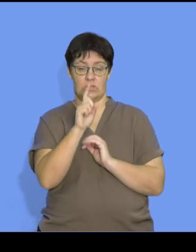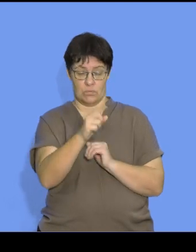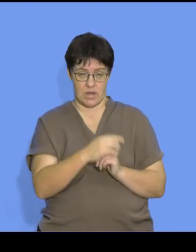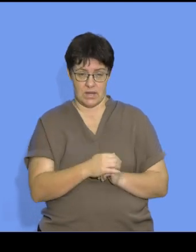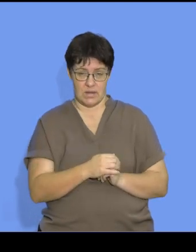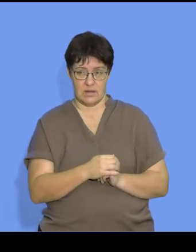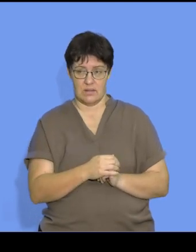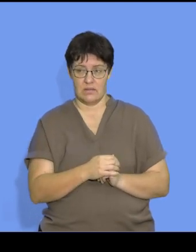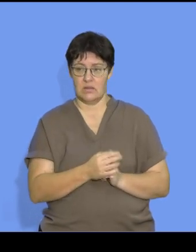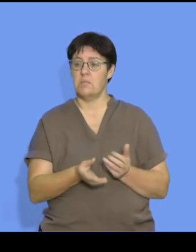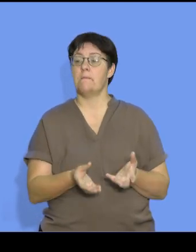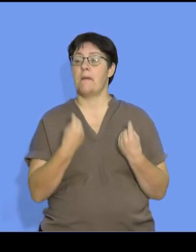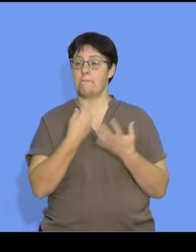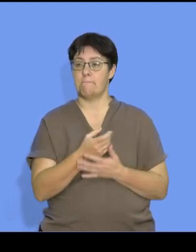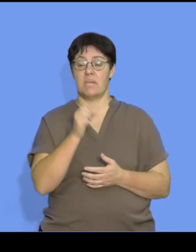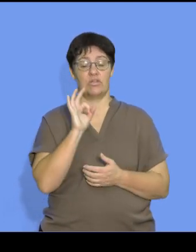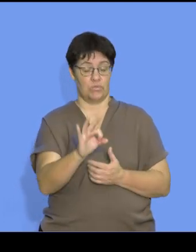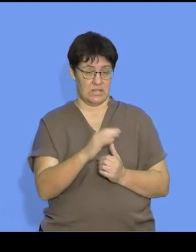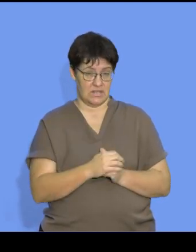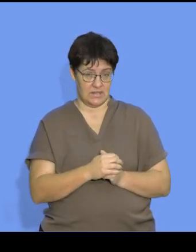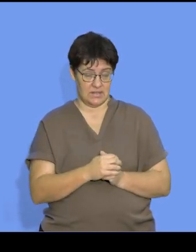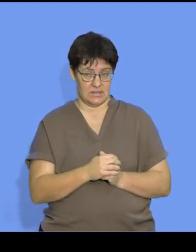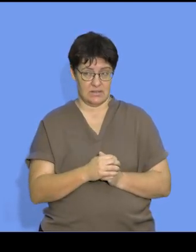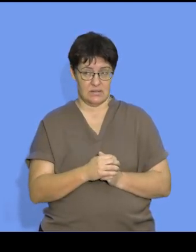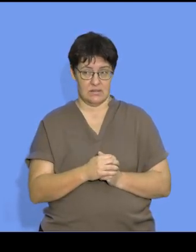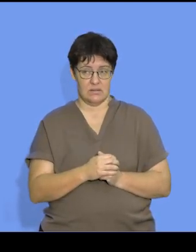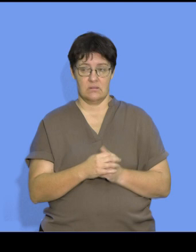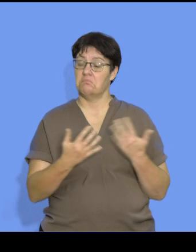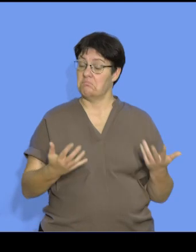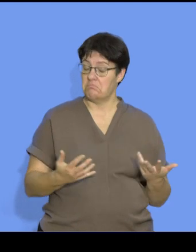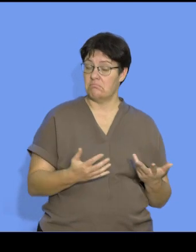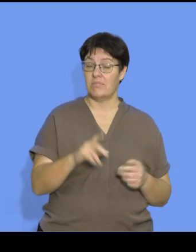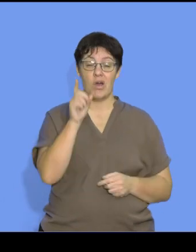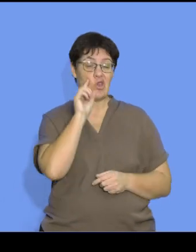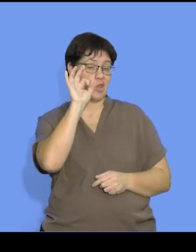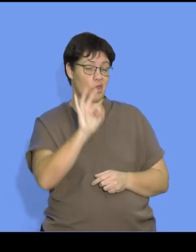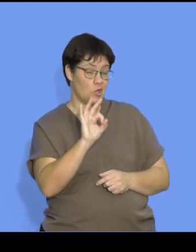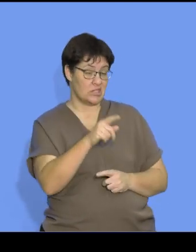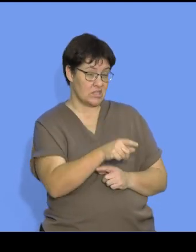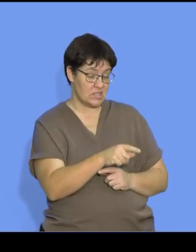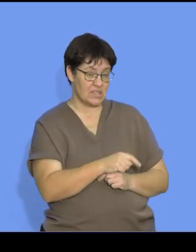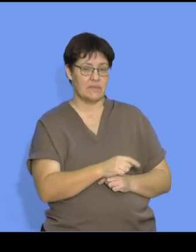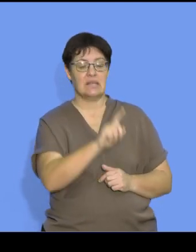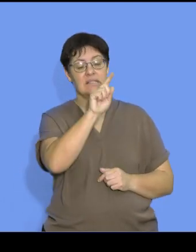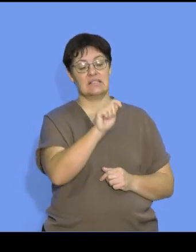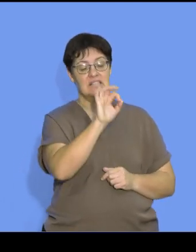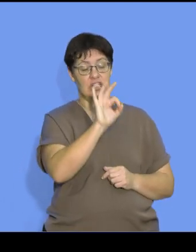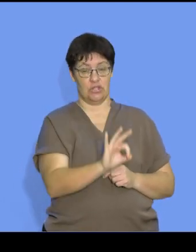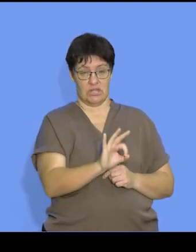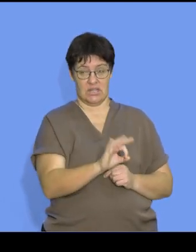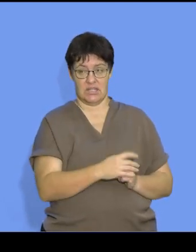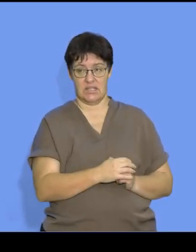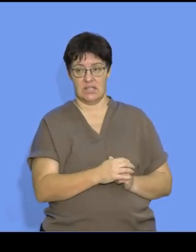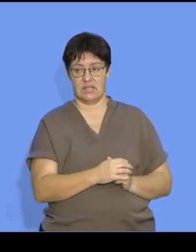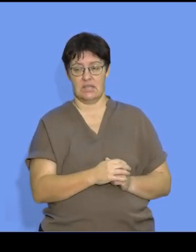minus 1, which will give me 3. Then if I'm checking the third term, I'm going to have